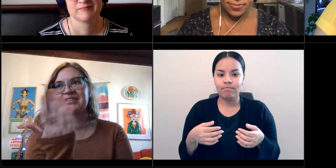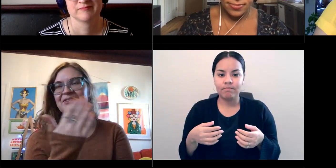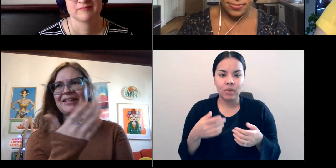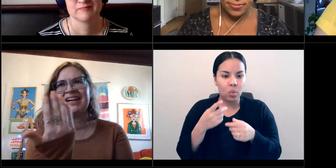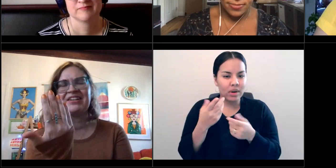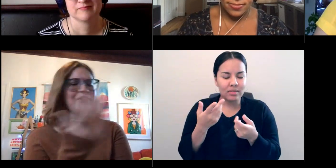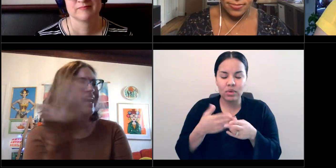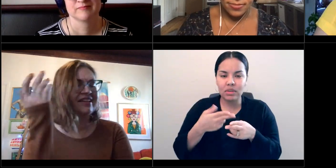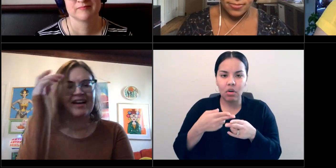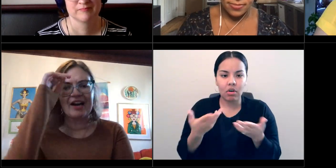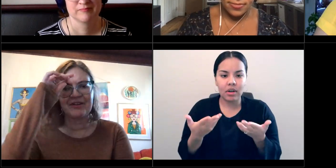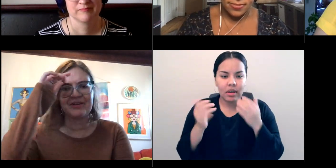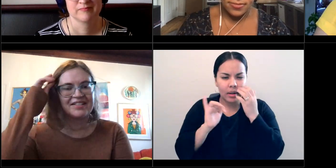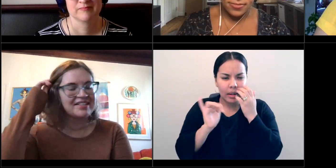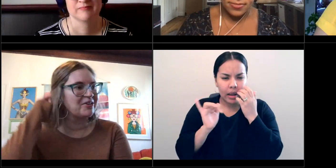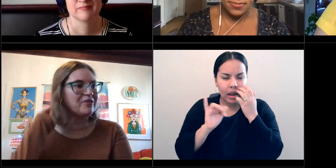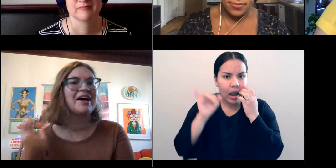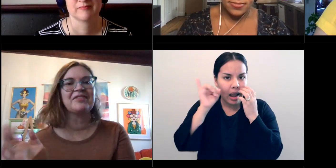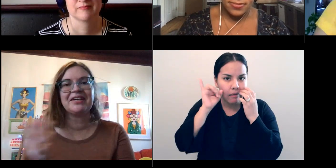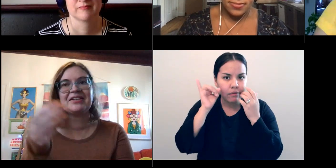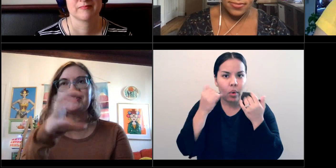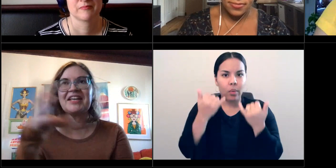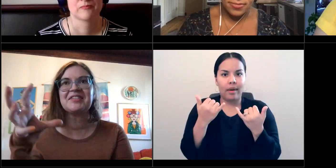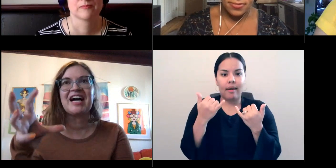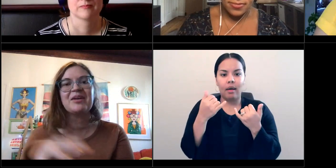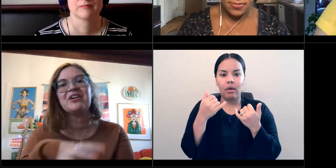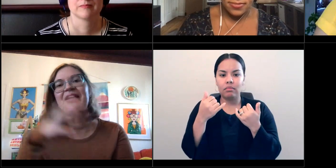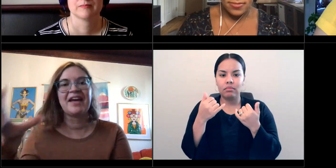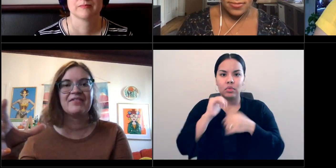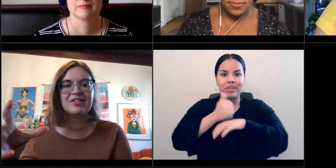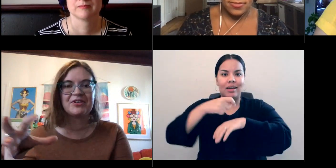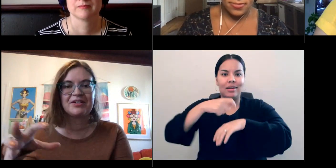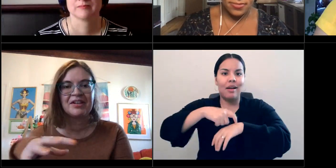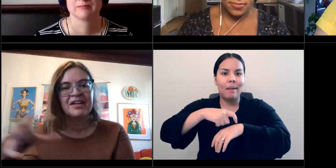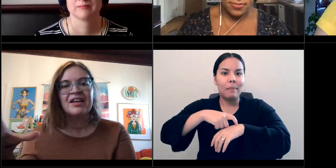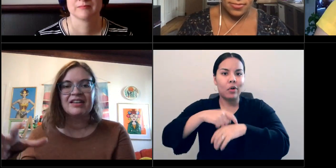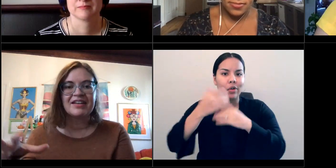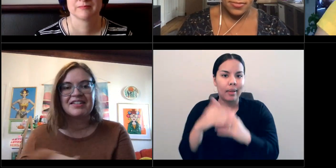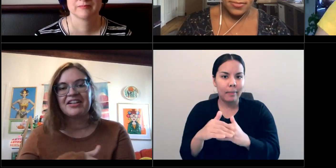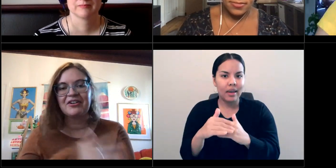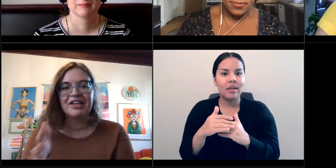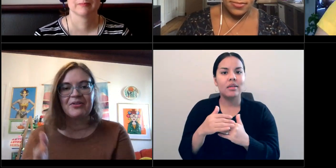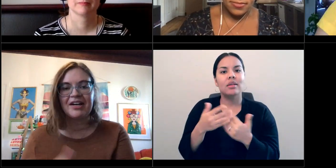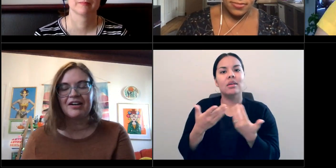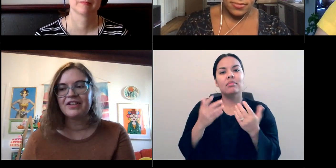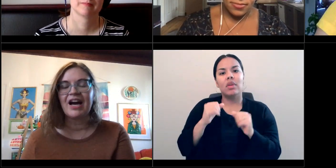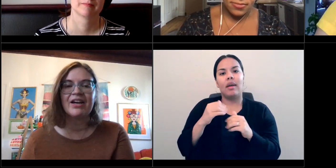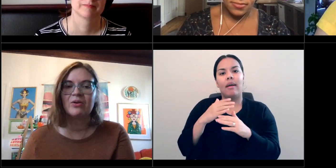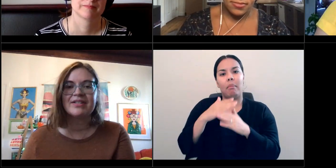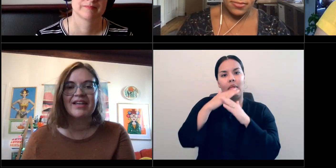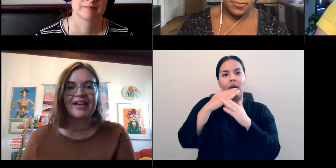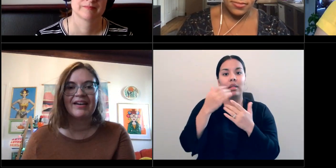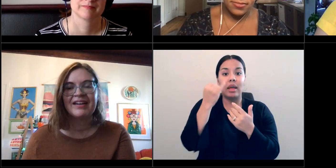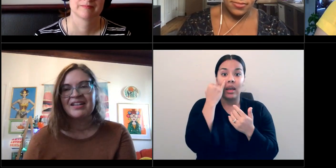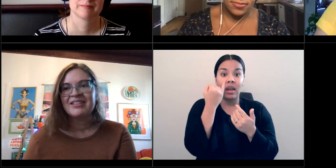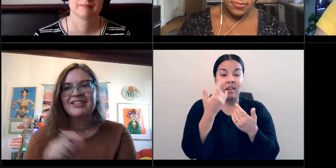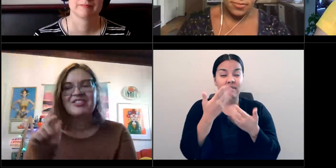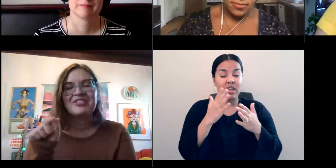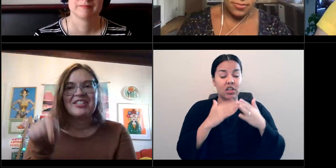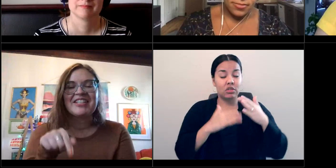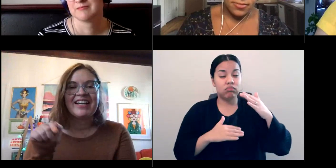make it so, like, I know that the iPhone does it. So if you have like, you can set the time that you're allowed to have in certain things, and then it'll kick you off. And I always